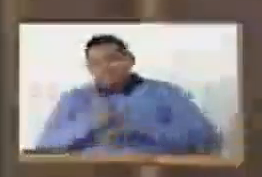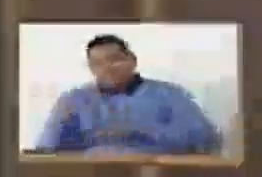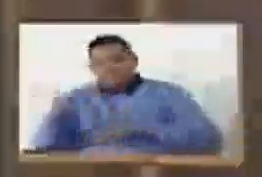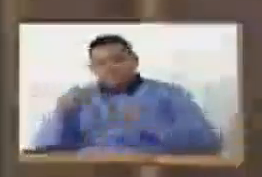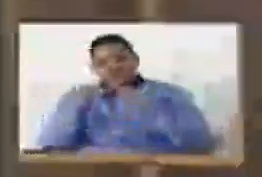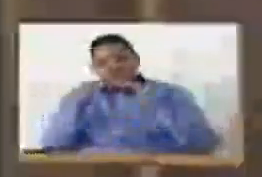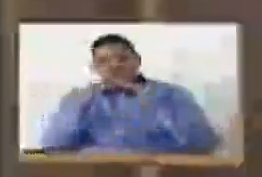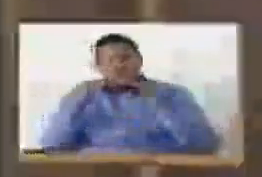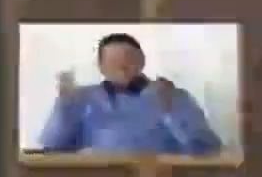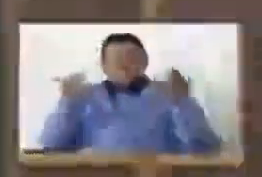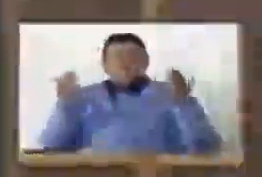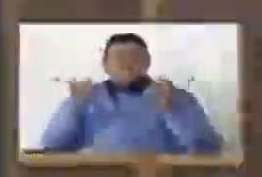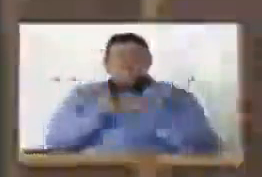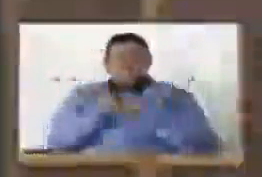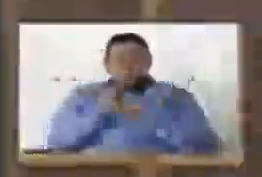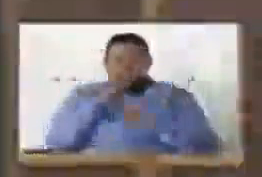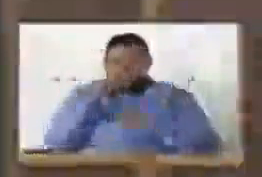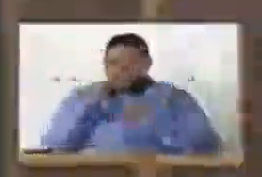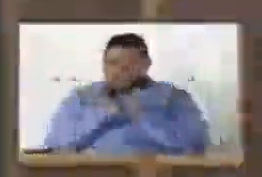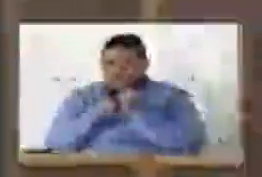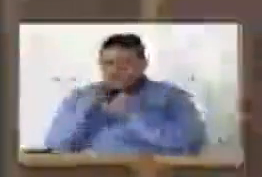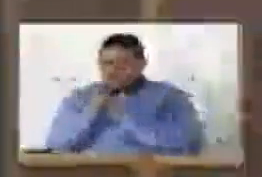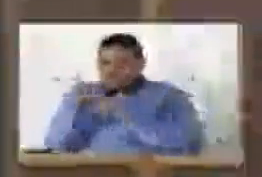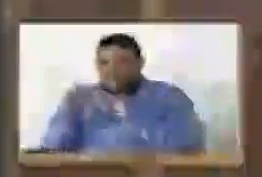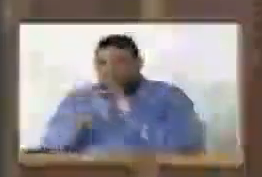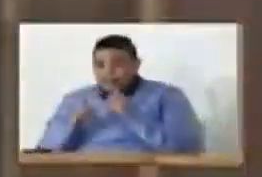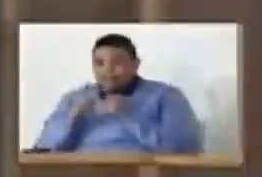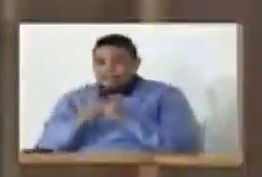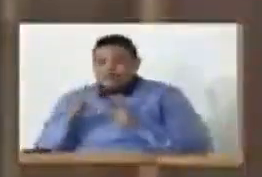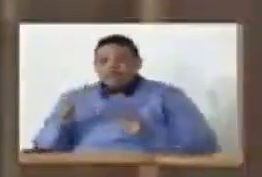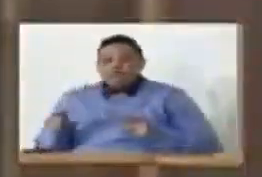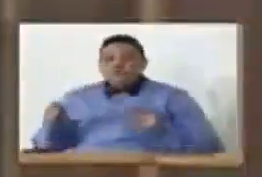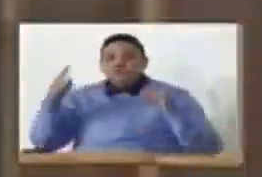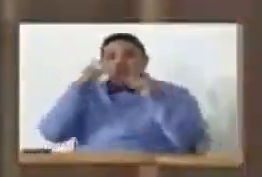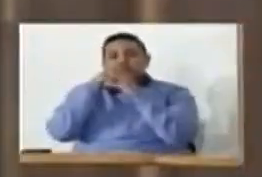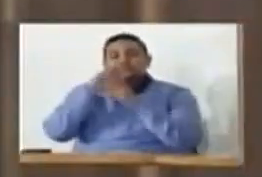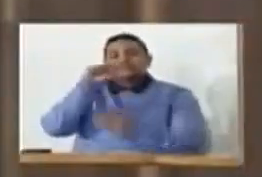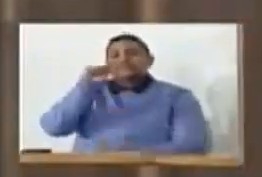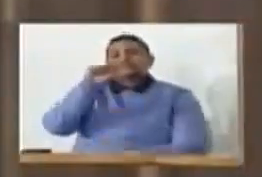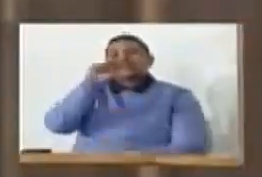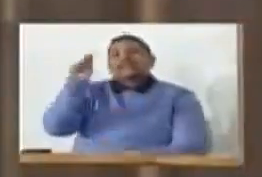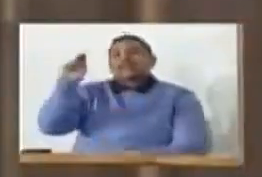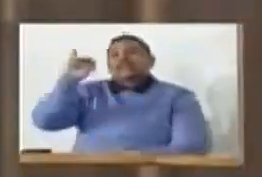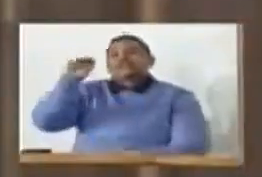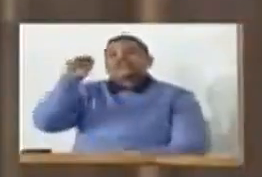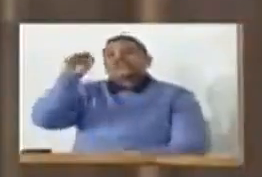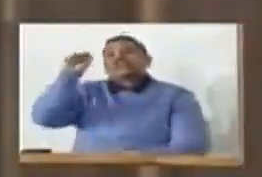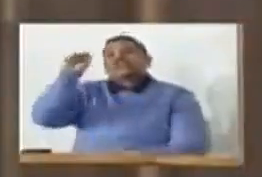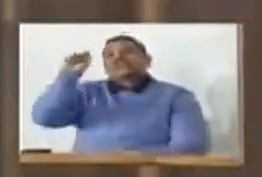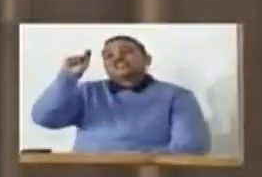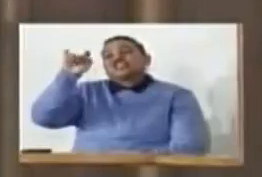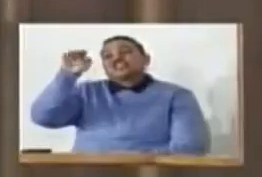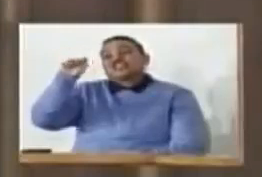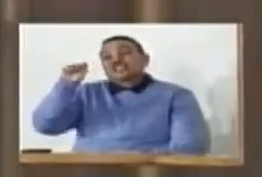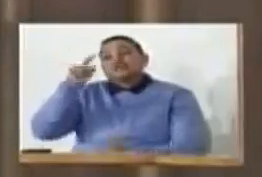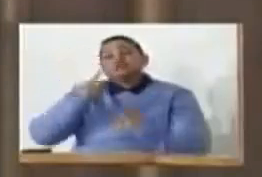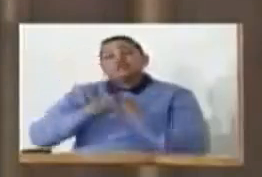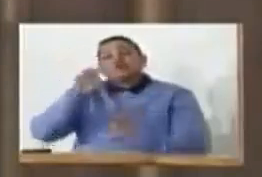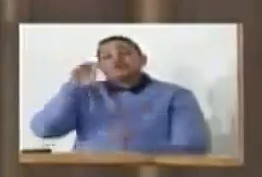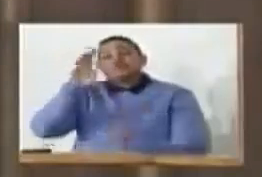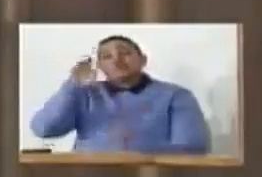address infrastructural gaps and judicial complexes in St. Anne, St. James, and Manchester.